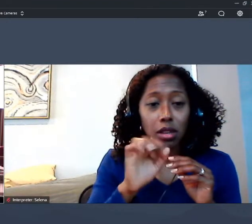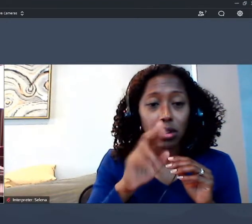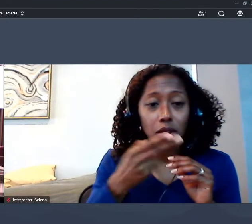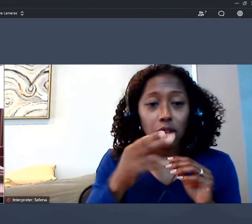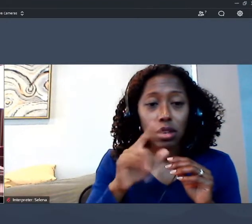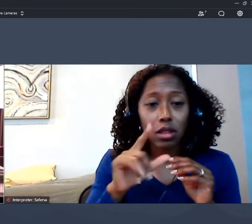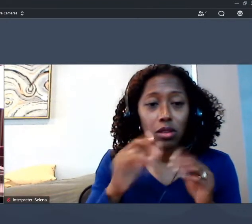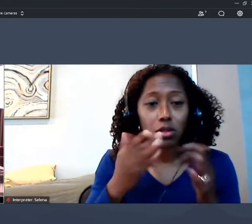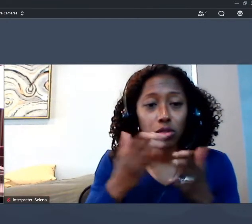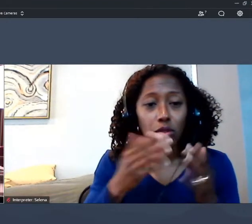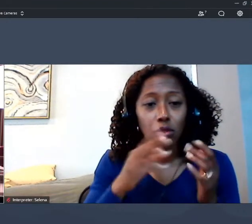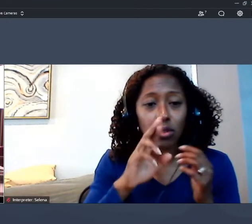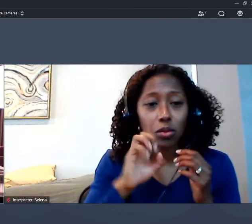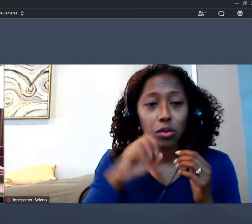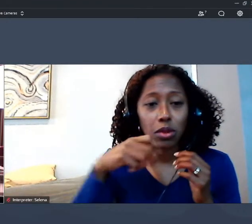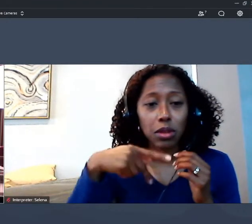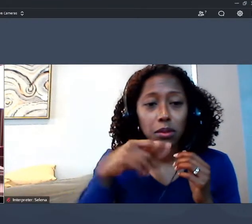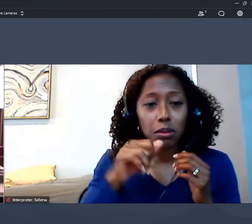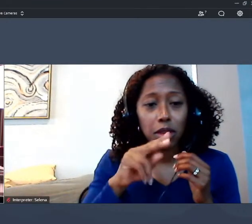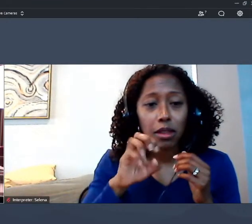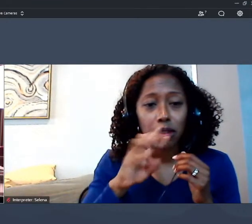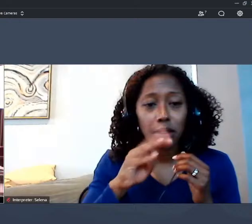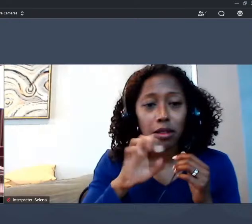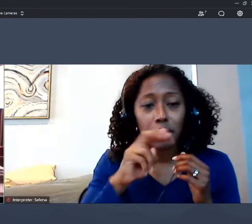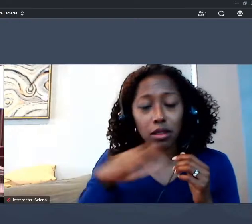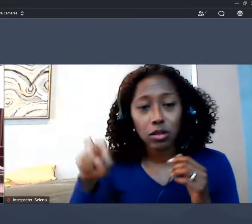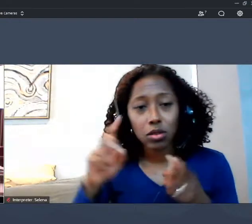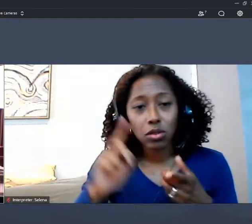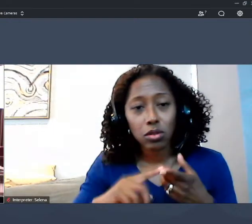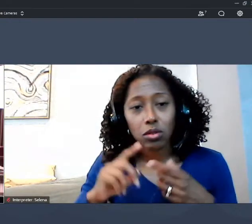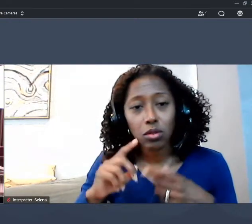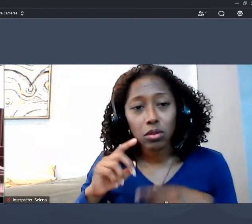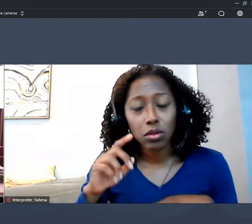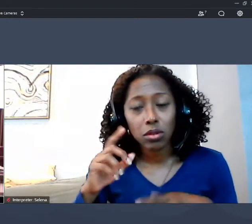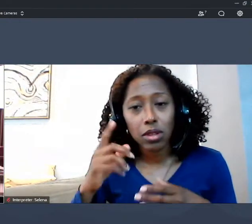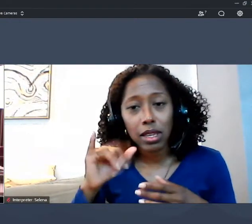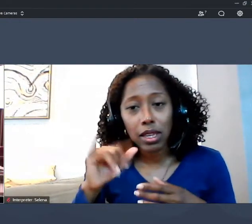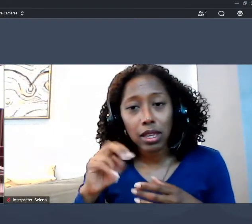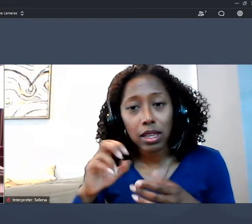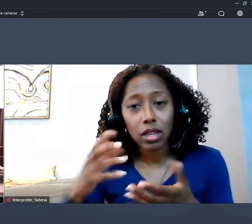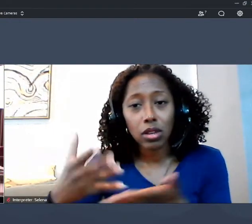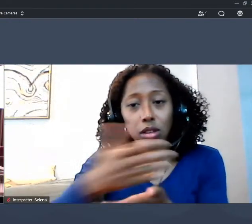repaving to A&D Construction Company, Inc. in the funded amount of